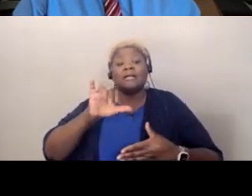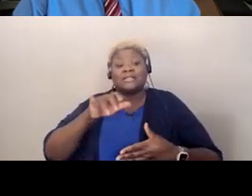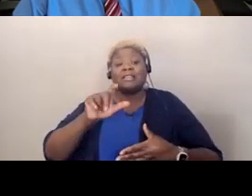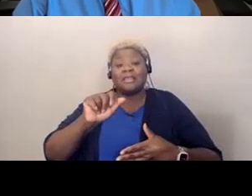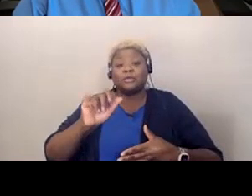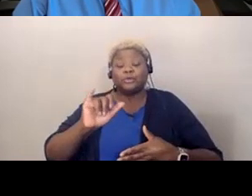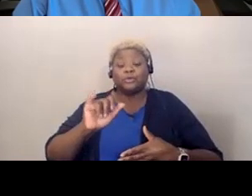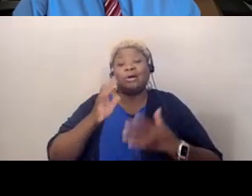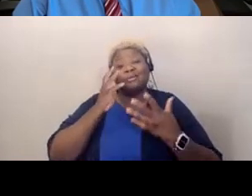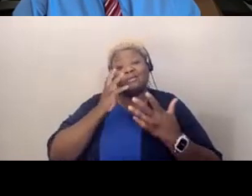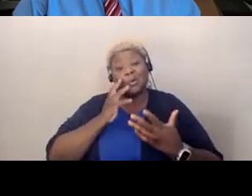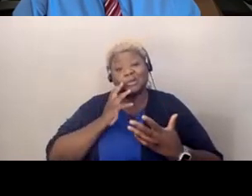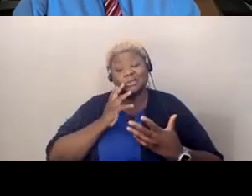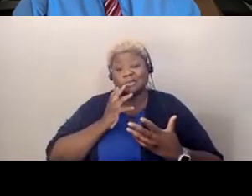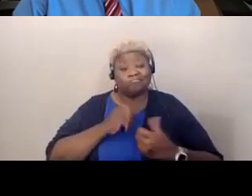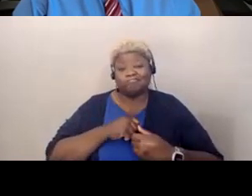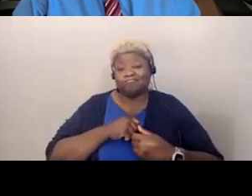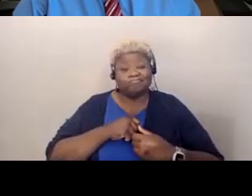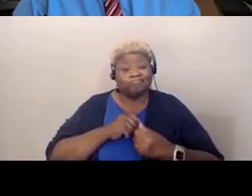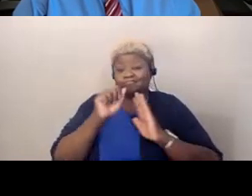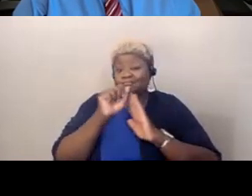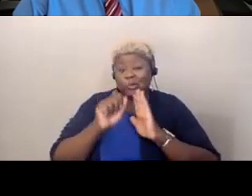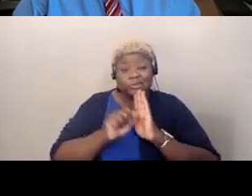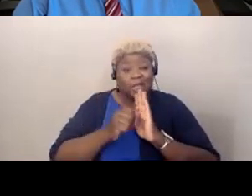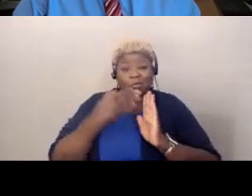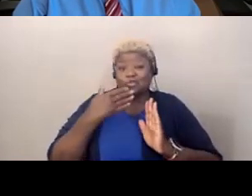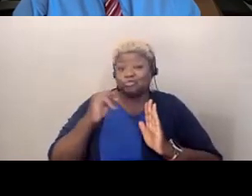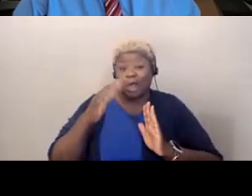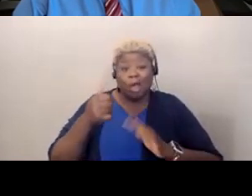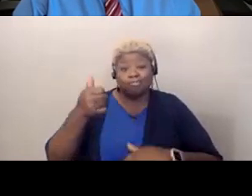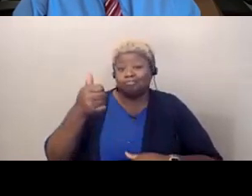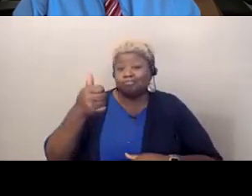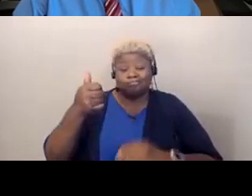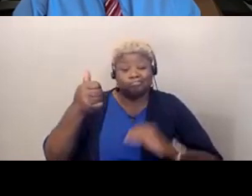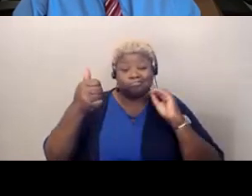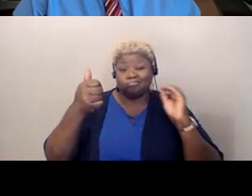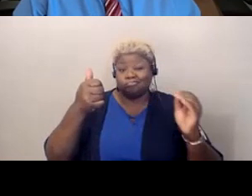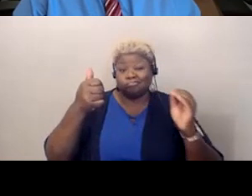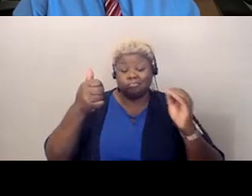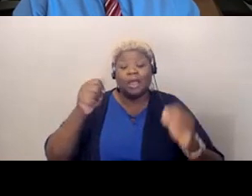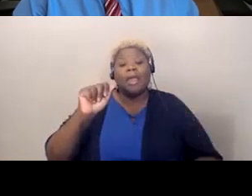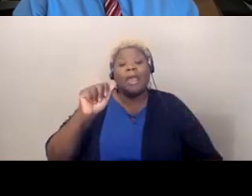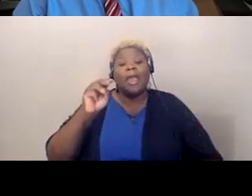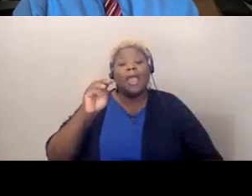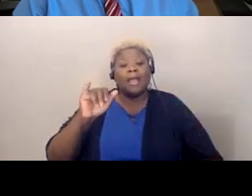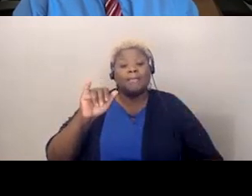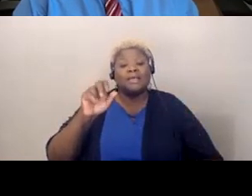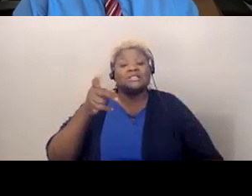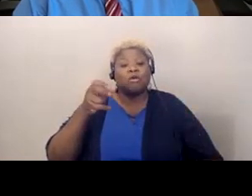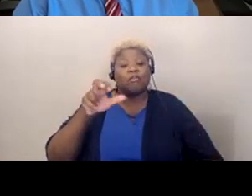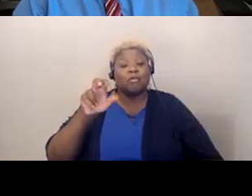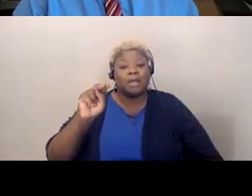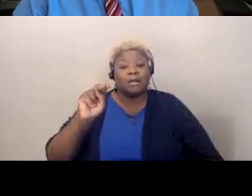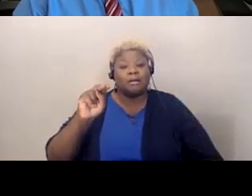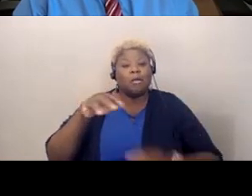Unfortunately, sadly, there really is no state that's doing a good job with this. Amy Silverman locally is a reporter that